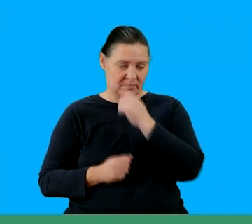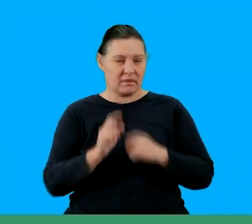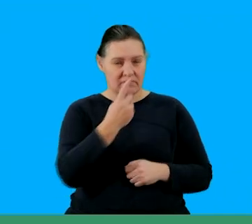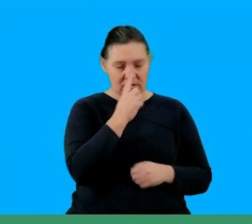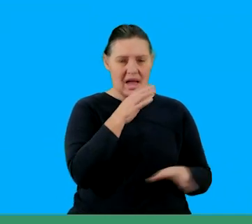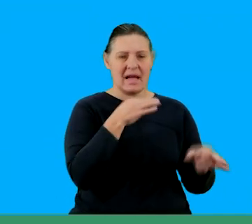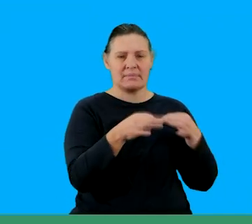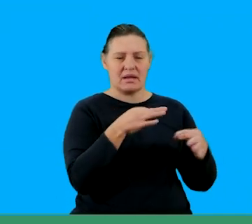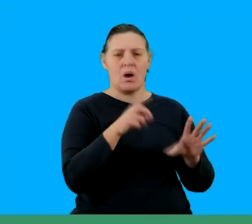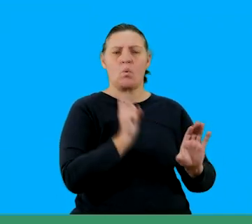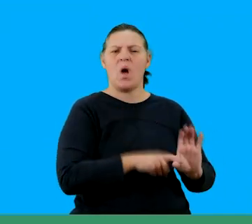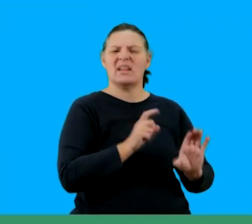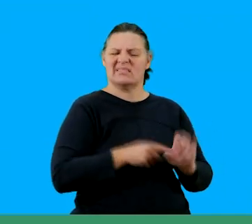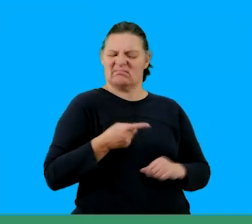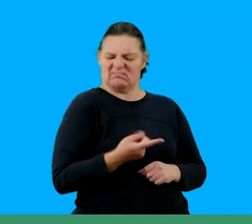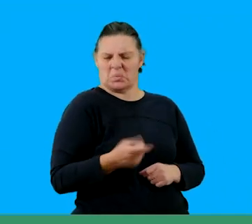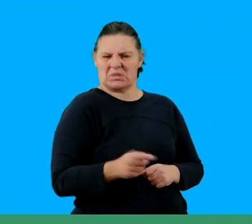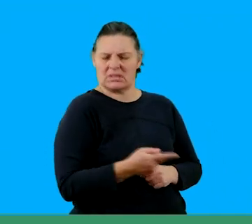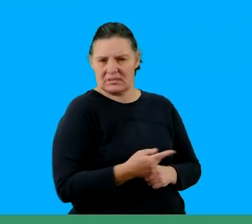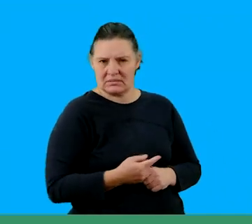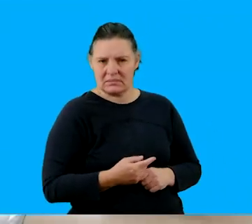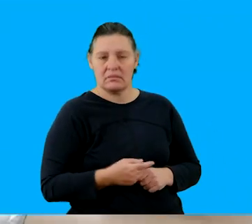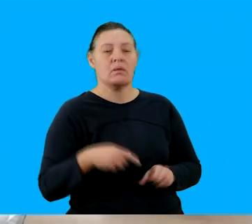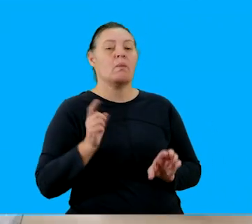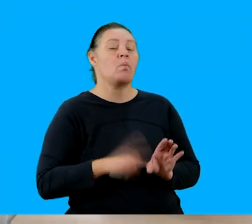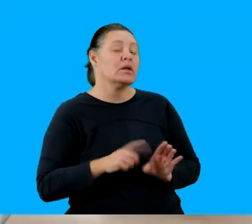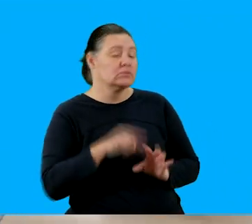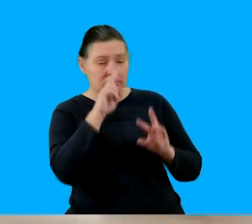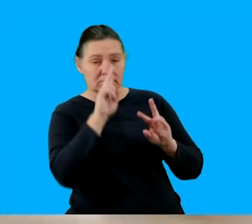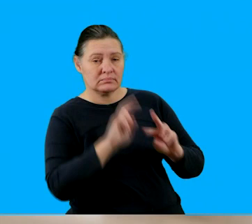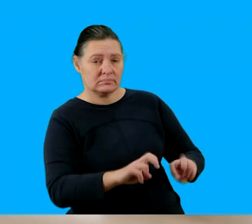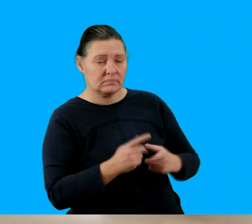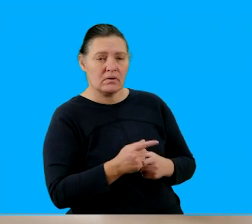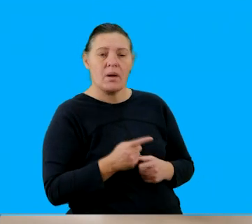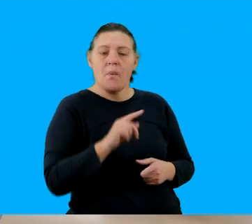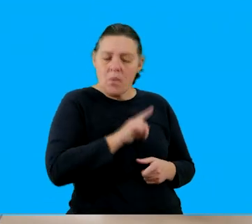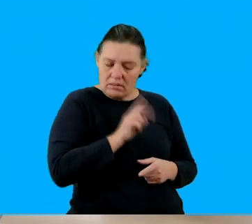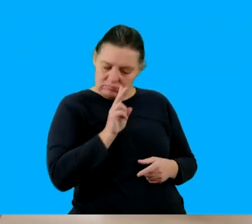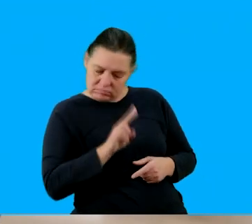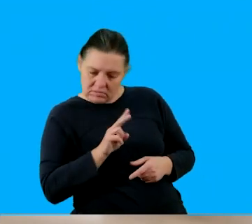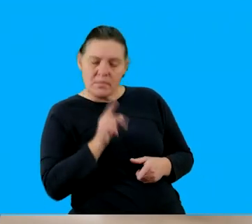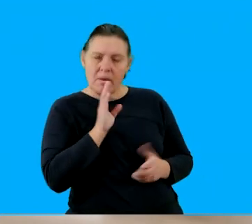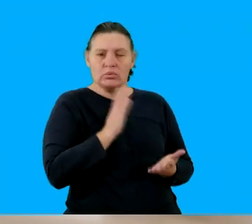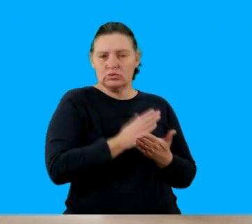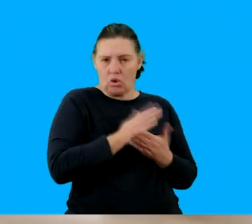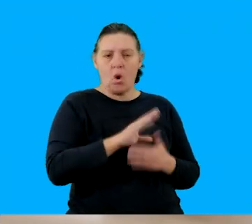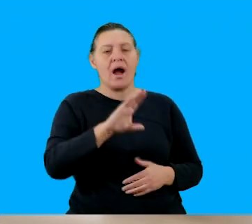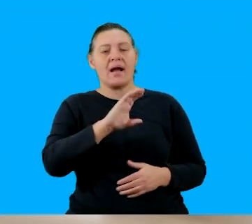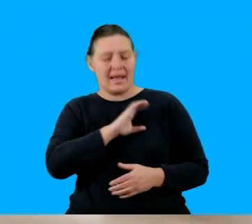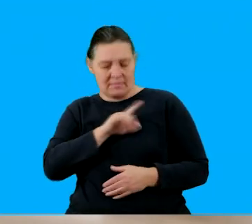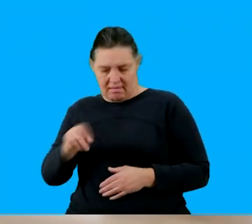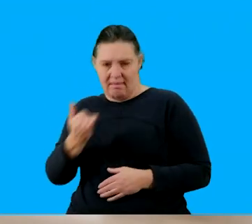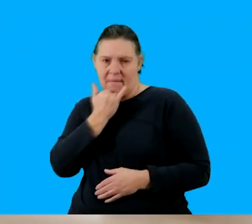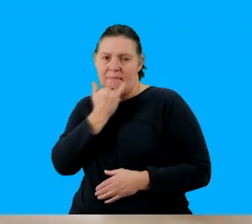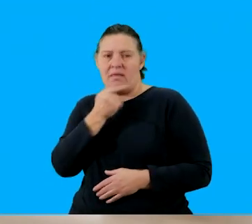is to define what is quality. This is quality that we look into in order to make sure that customers are